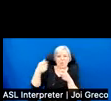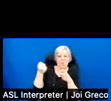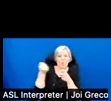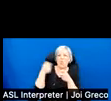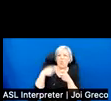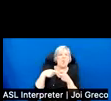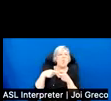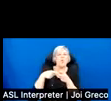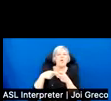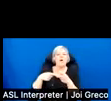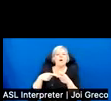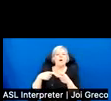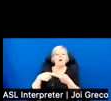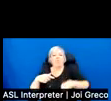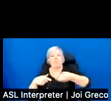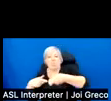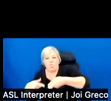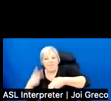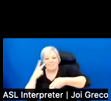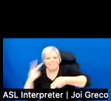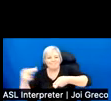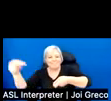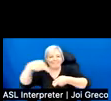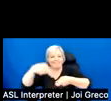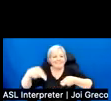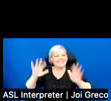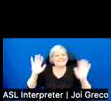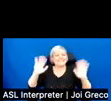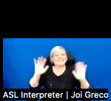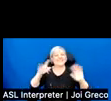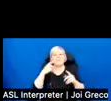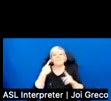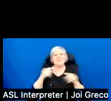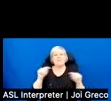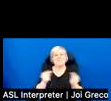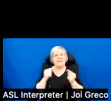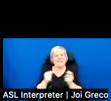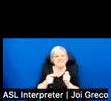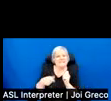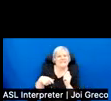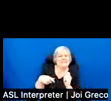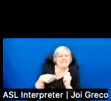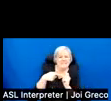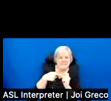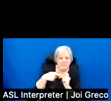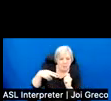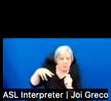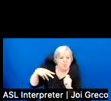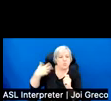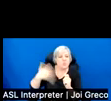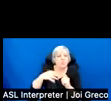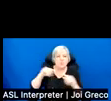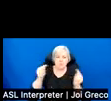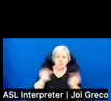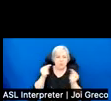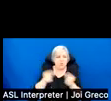partners couldn't see them. And they also experienced pain when they were trying to hold or squeeze cards. And the